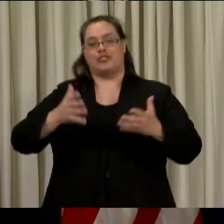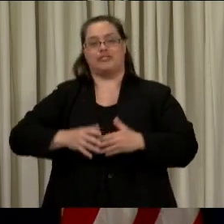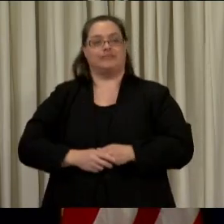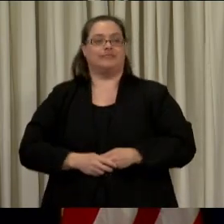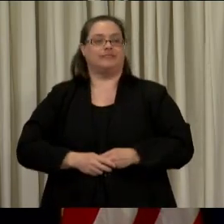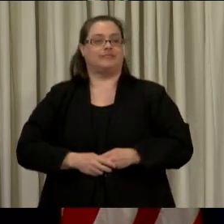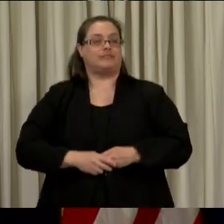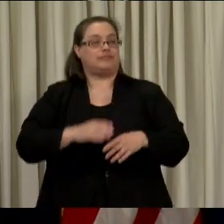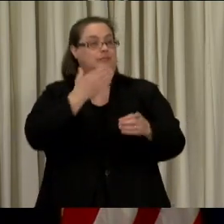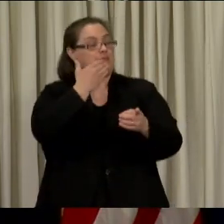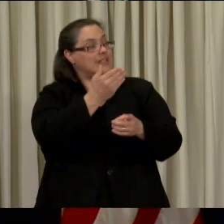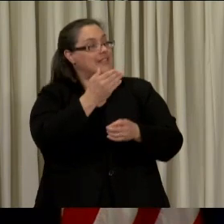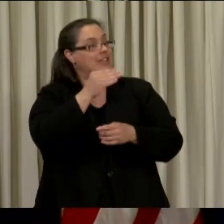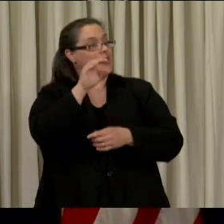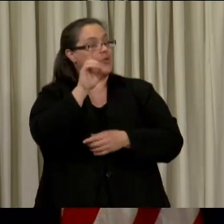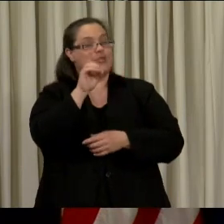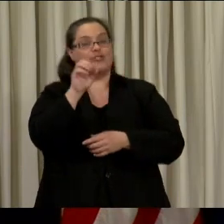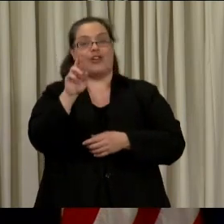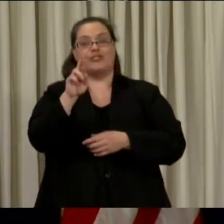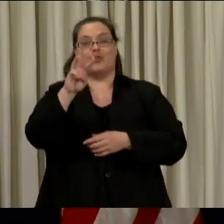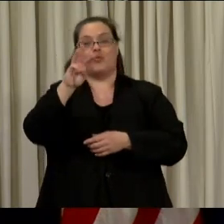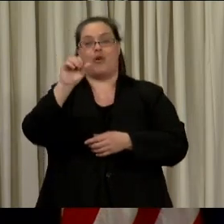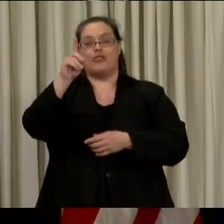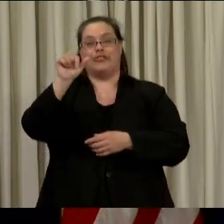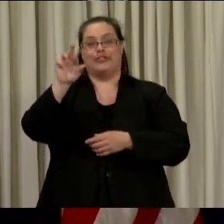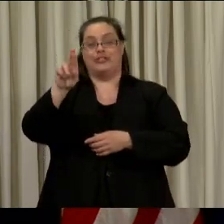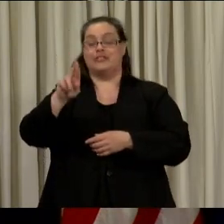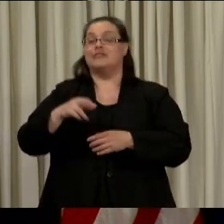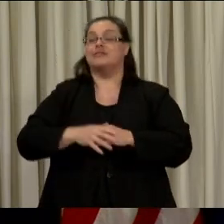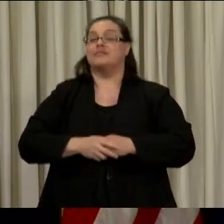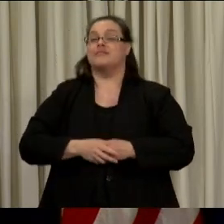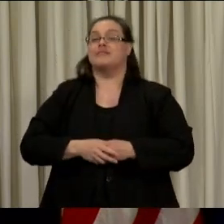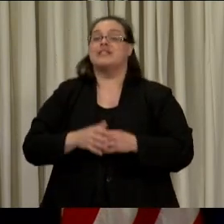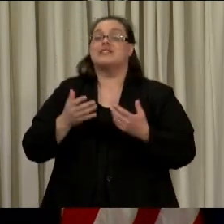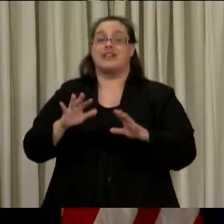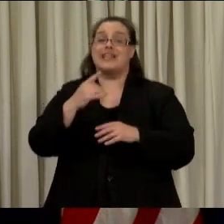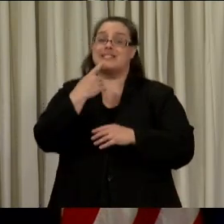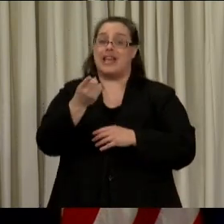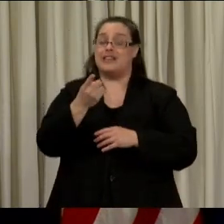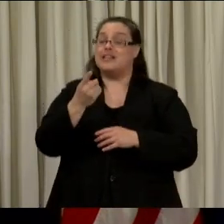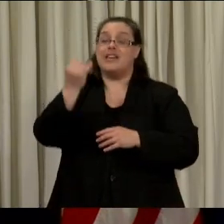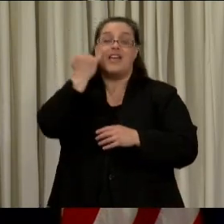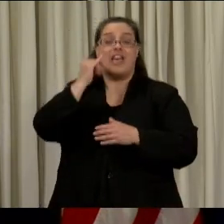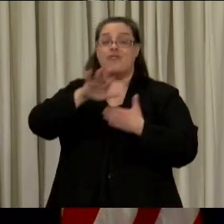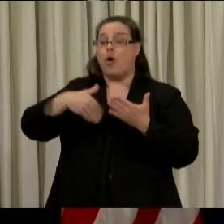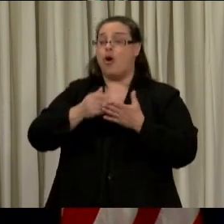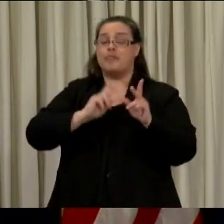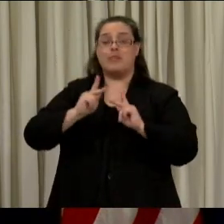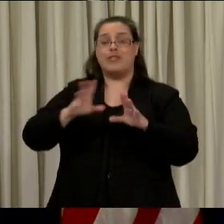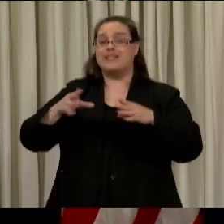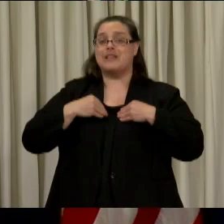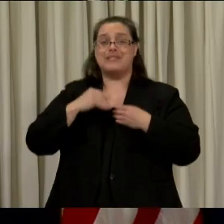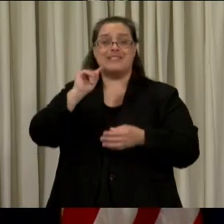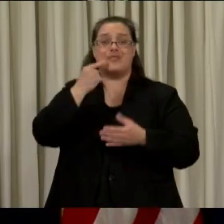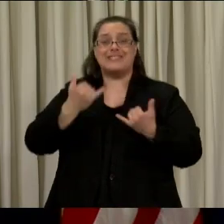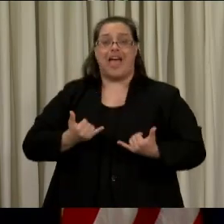Thank you, Dr. Walker. As I said, the more seriously we all take this now, the sooner we